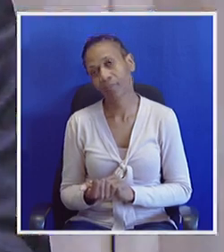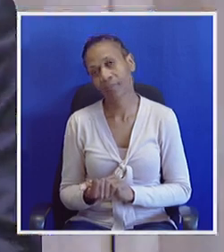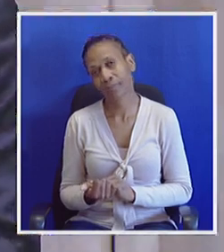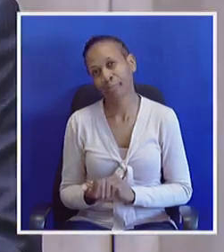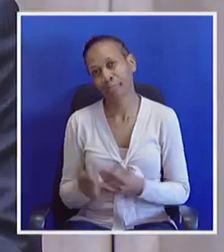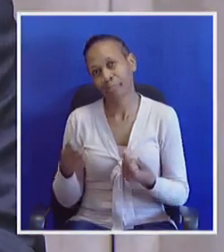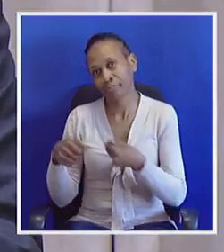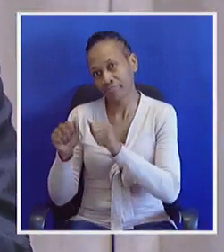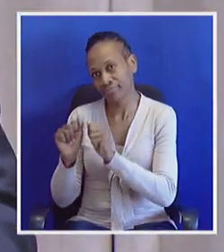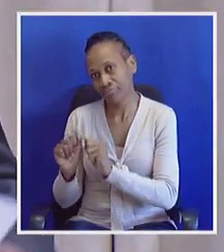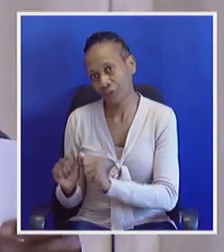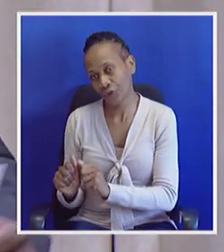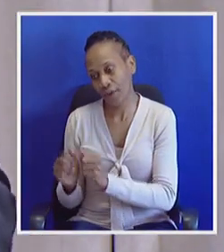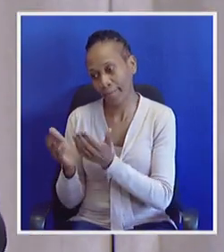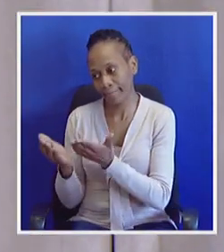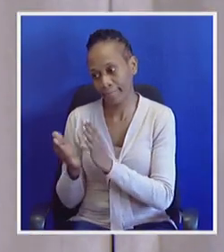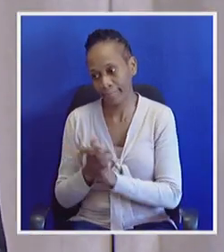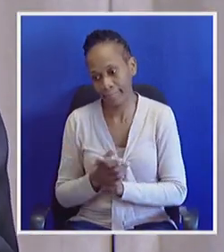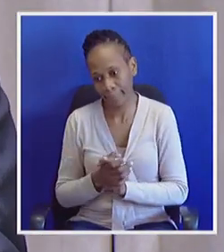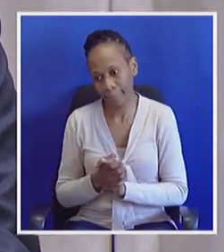Honorable Chairperson,